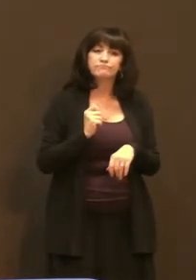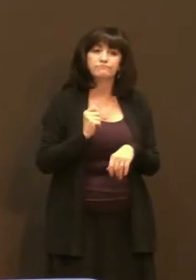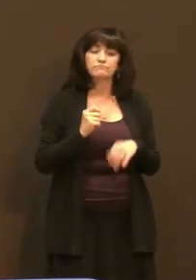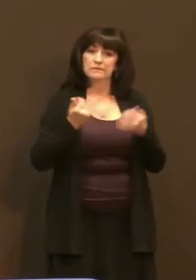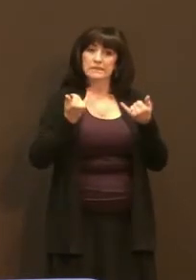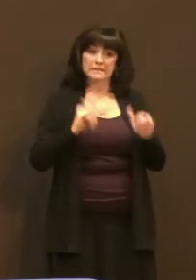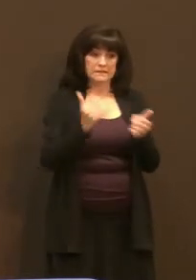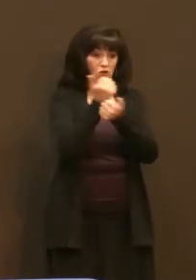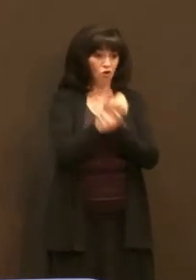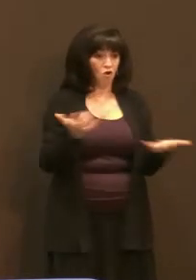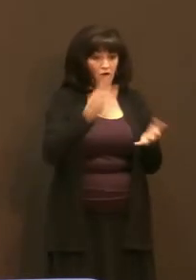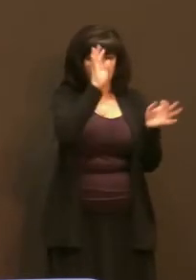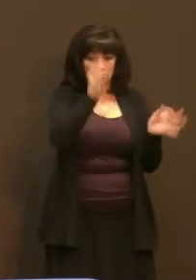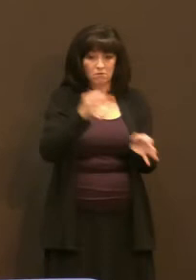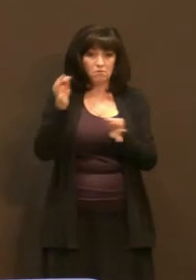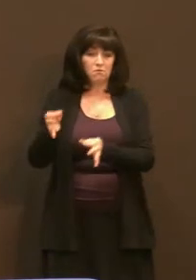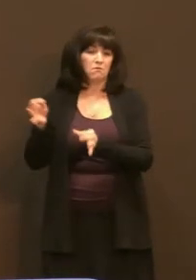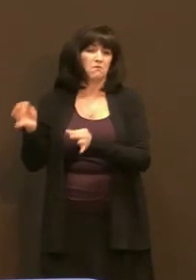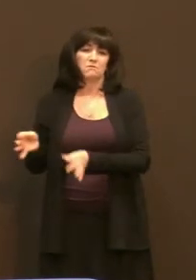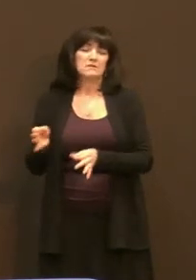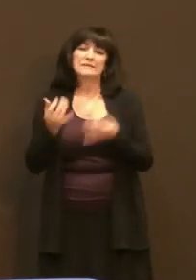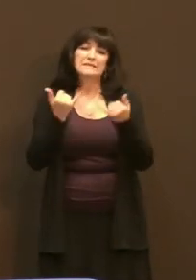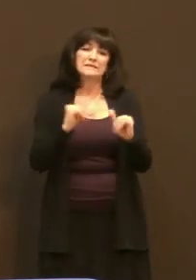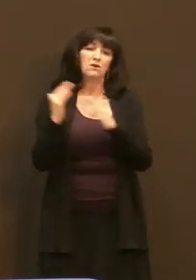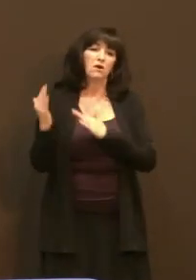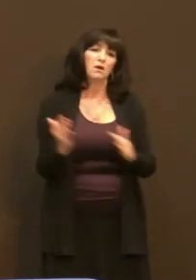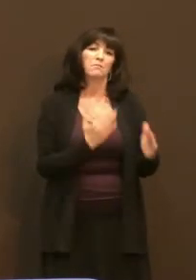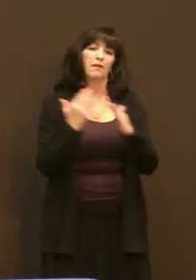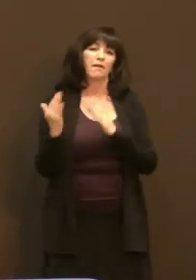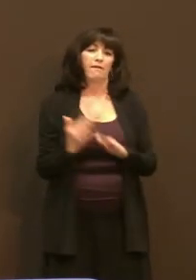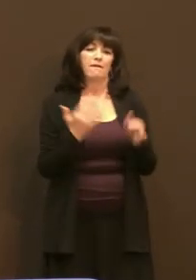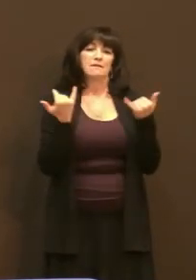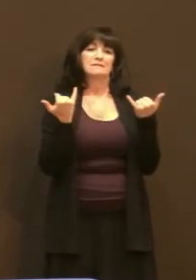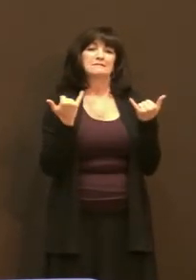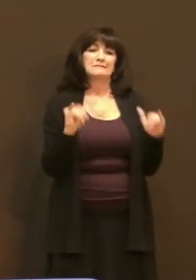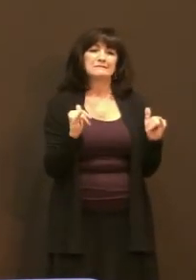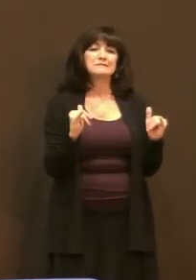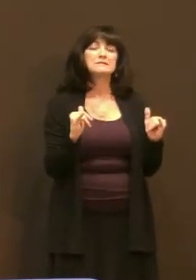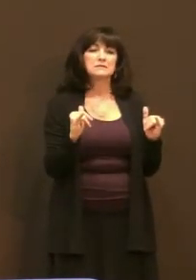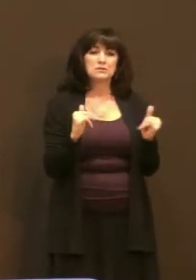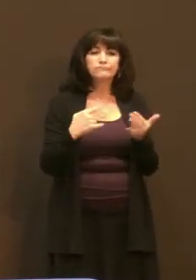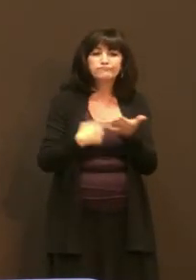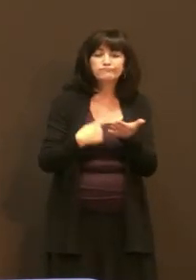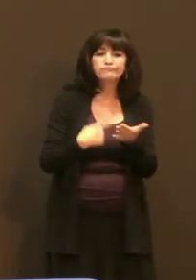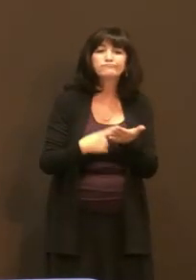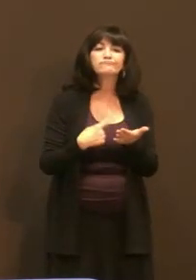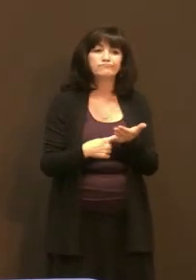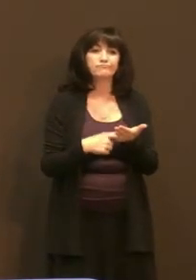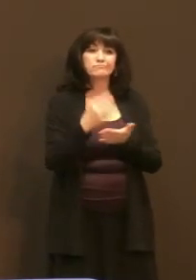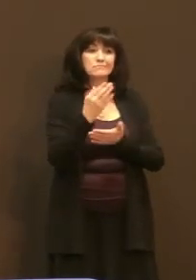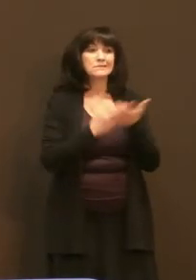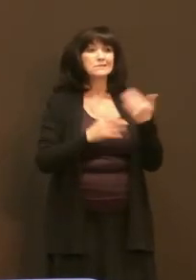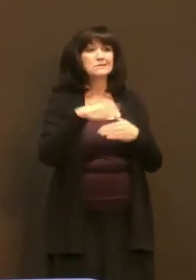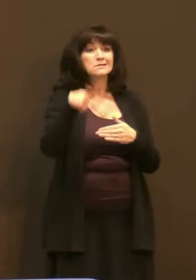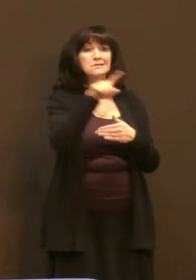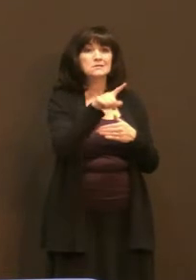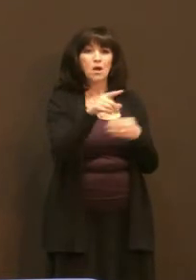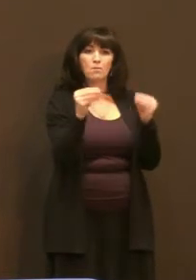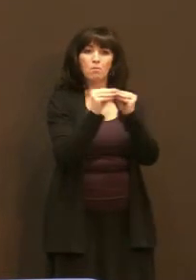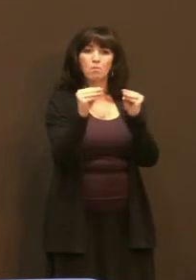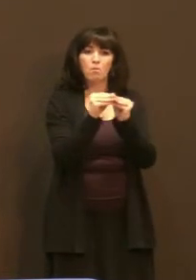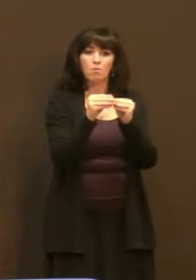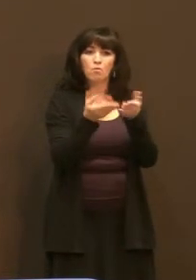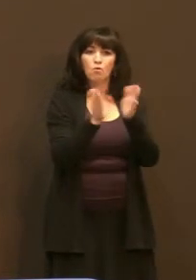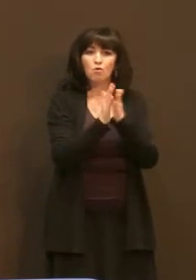major disaster declaration, there were additional individual assistance requests that we had, and that's still kind of what's under review at the federal